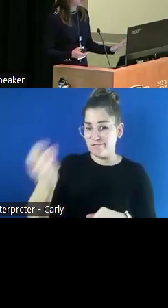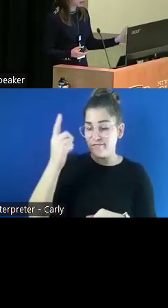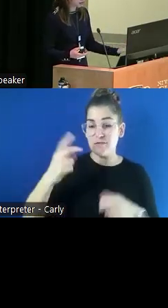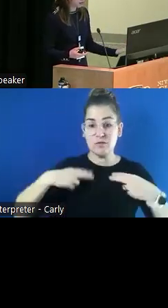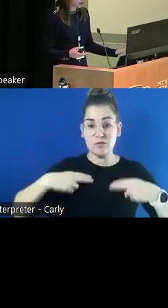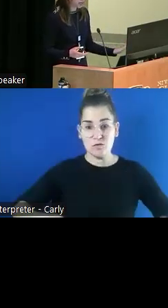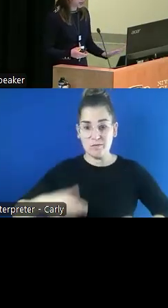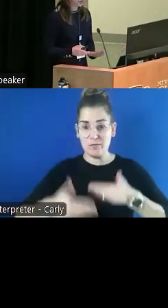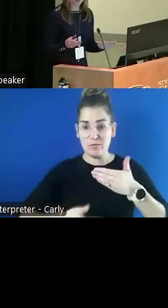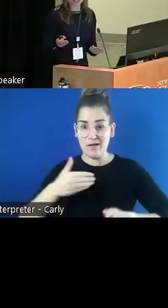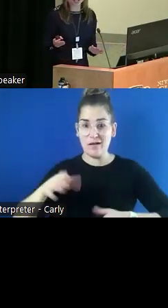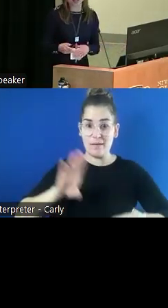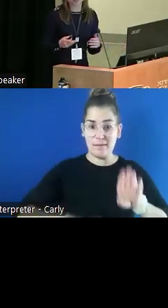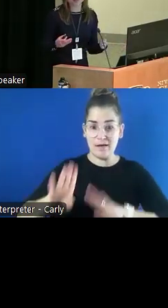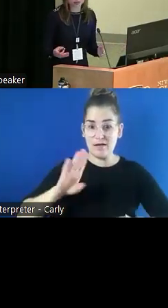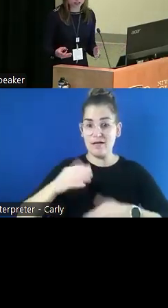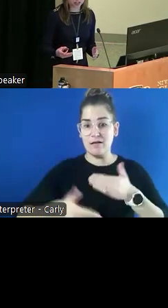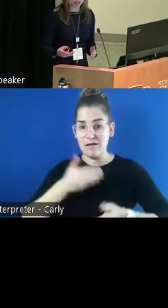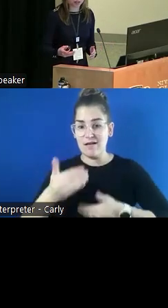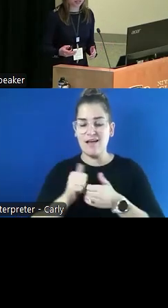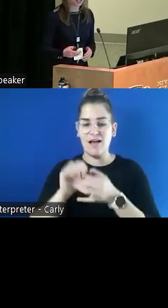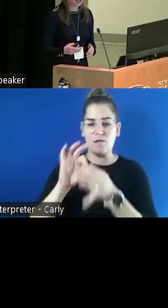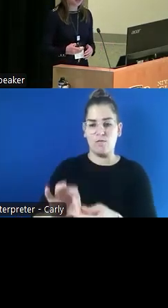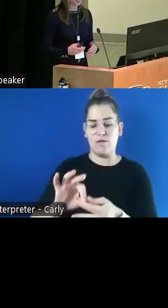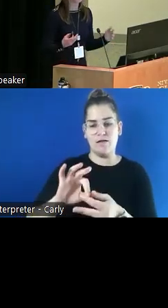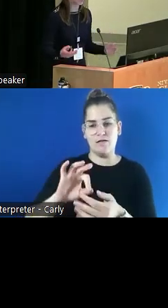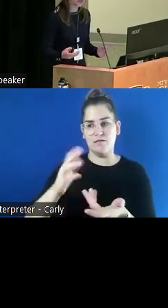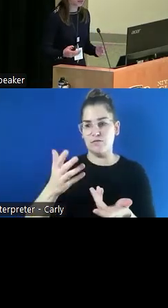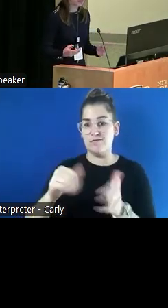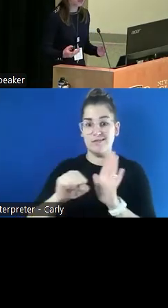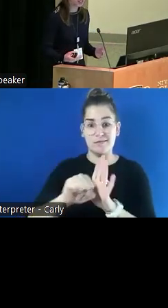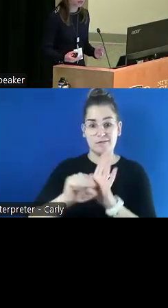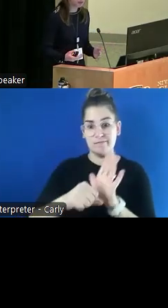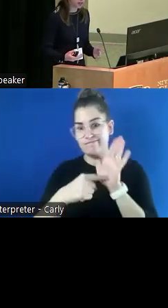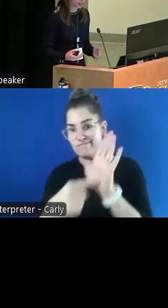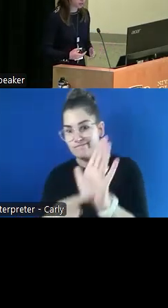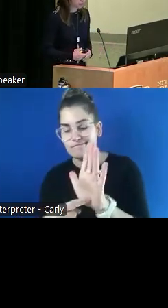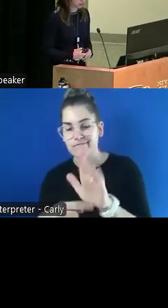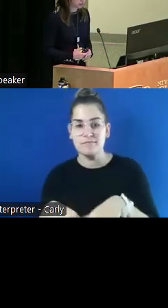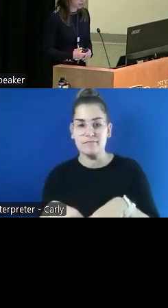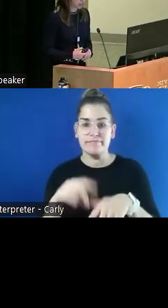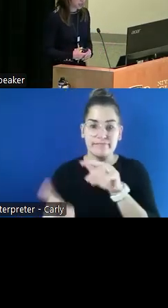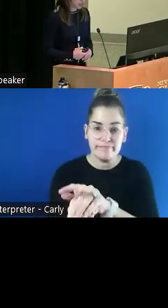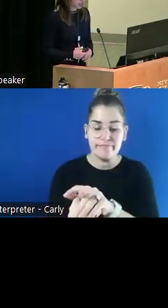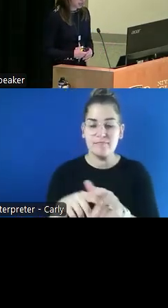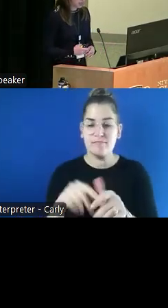that we learned about relate to symptom expression, relate to behaviors of the patient population. Next,